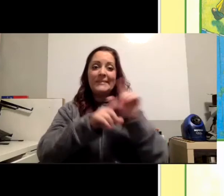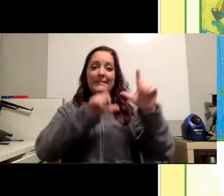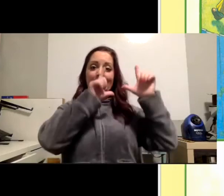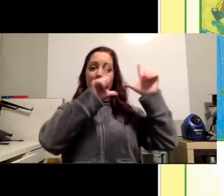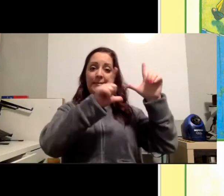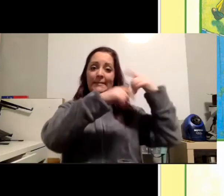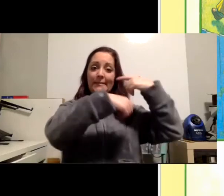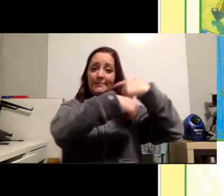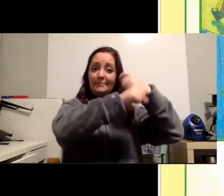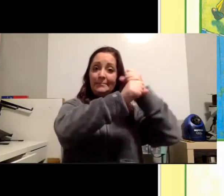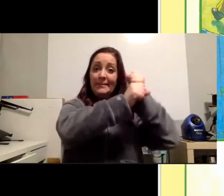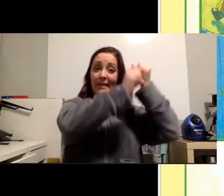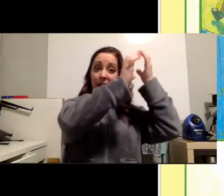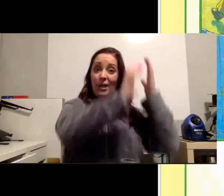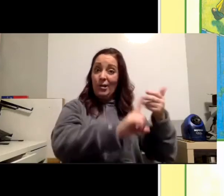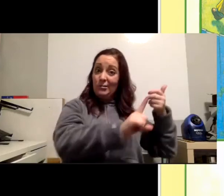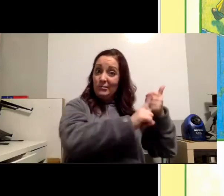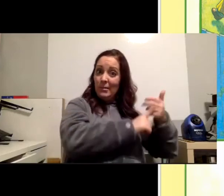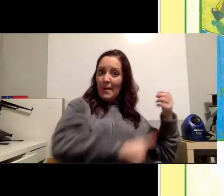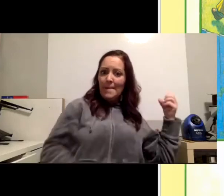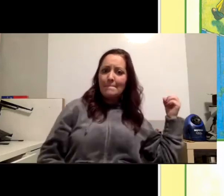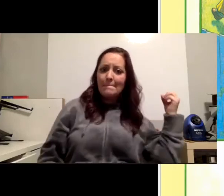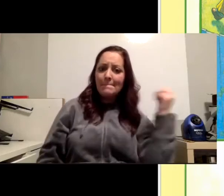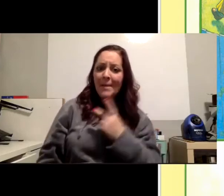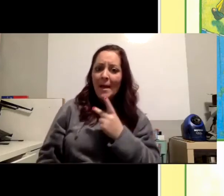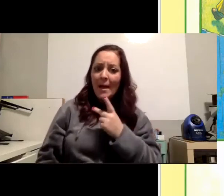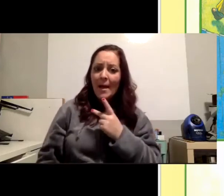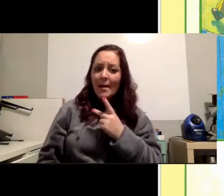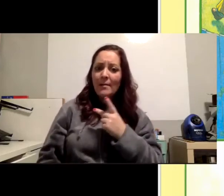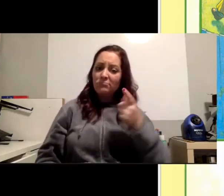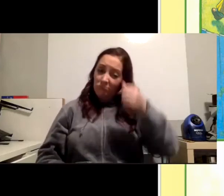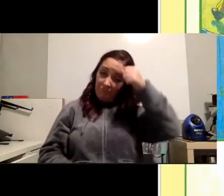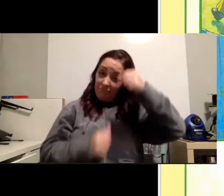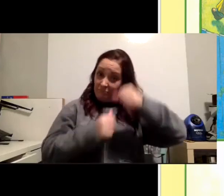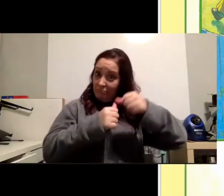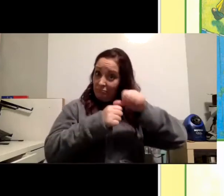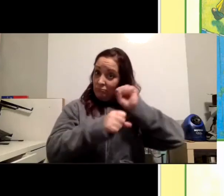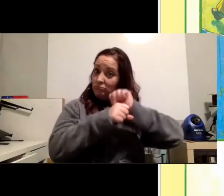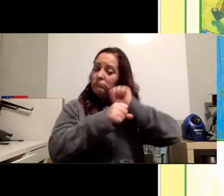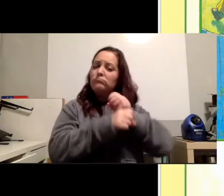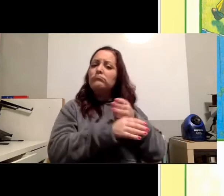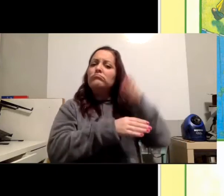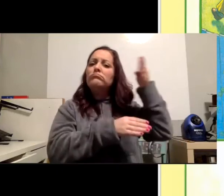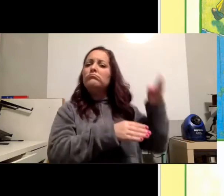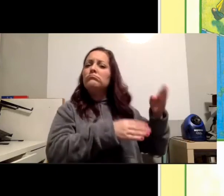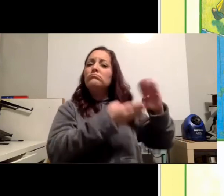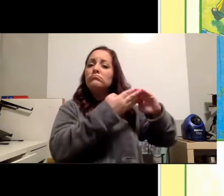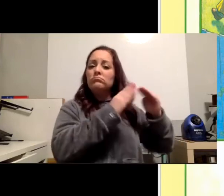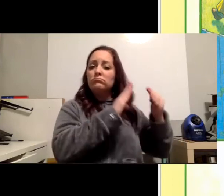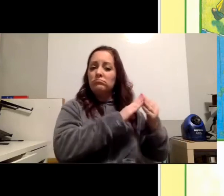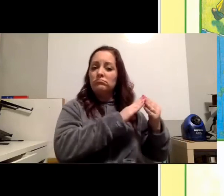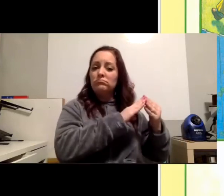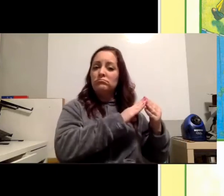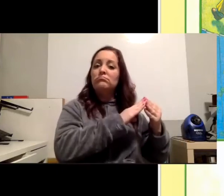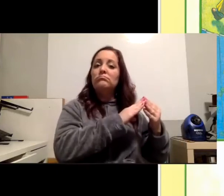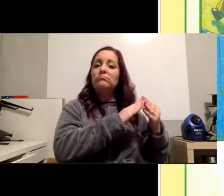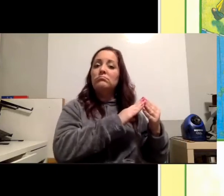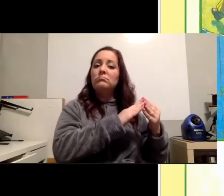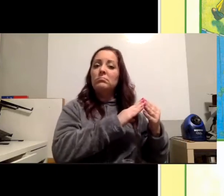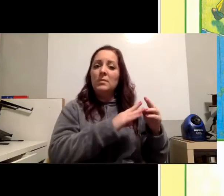In the evening, when the Signmaker returned from his work in the next